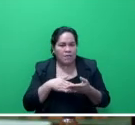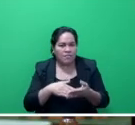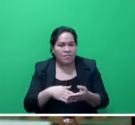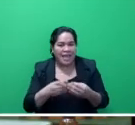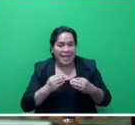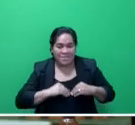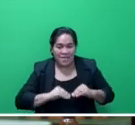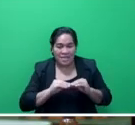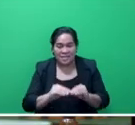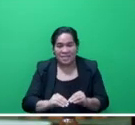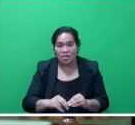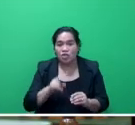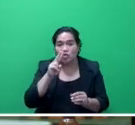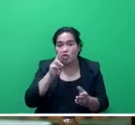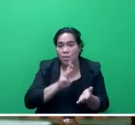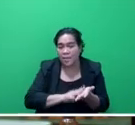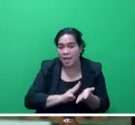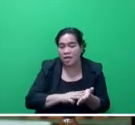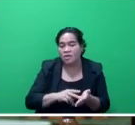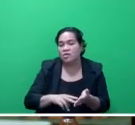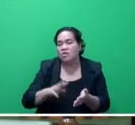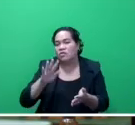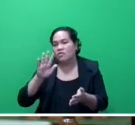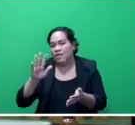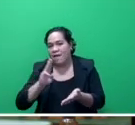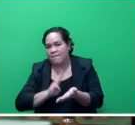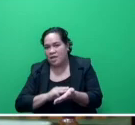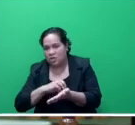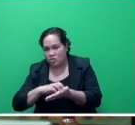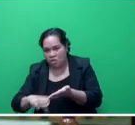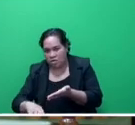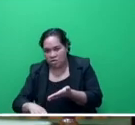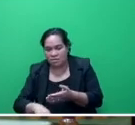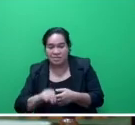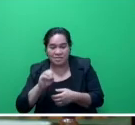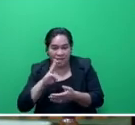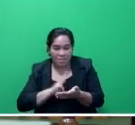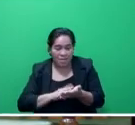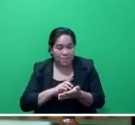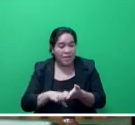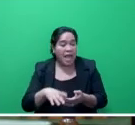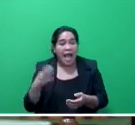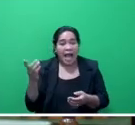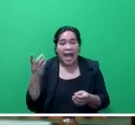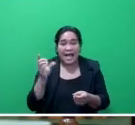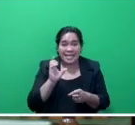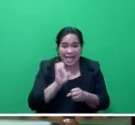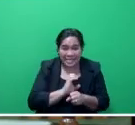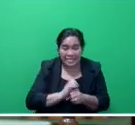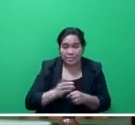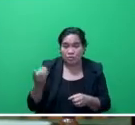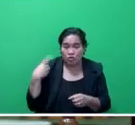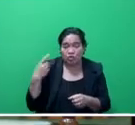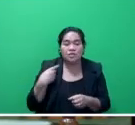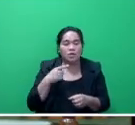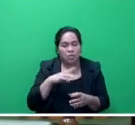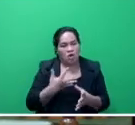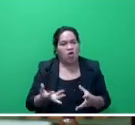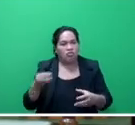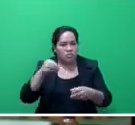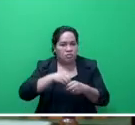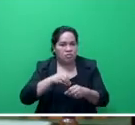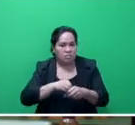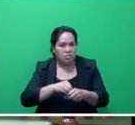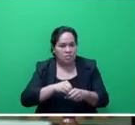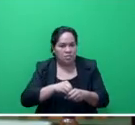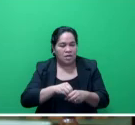million and $5 million to $10 million respectively. Customs duty exemptions will also be provided as part of this incentive package. This